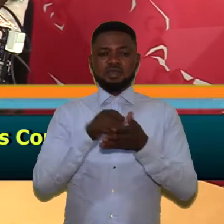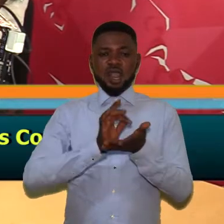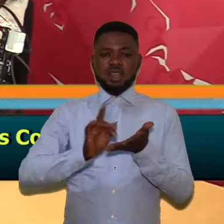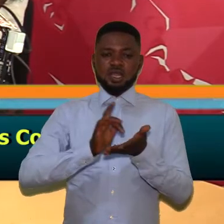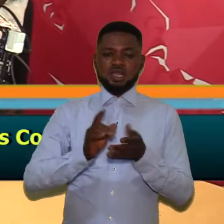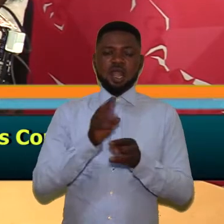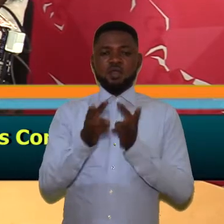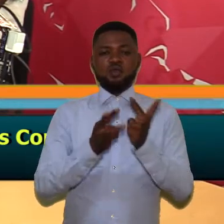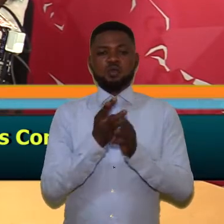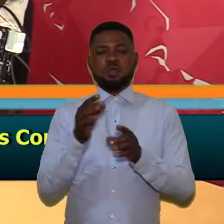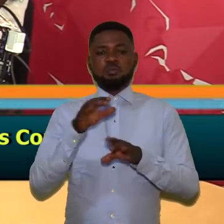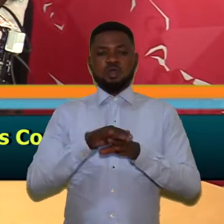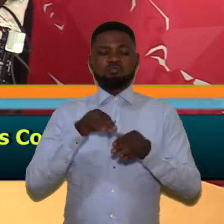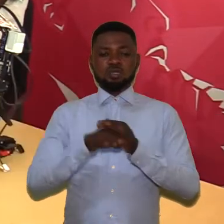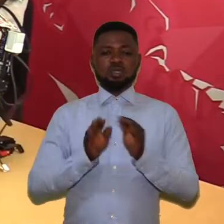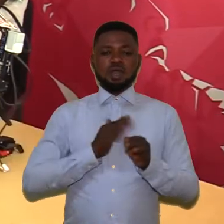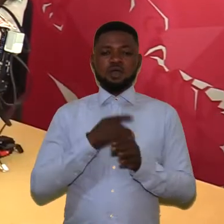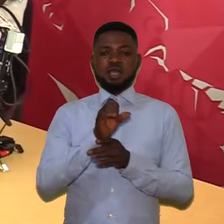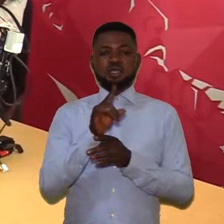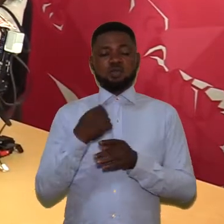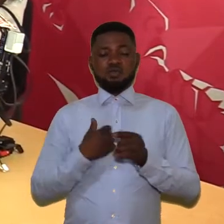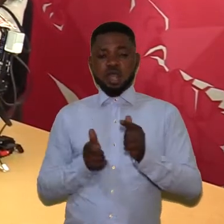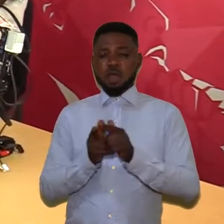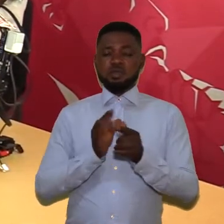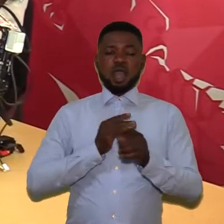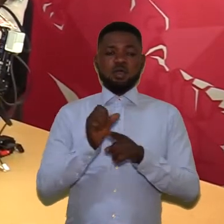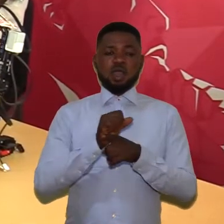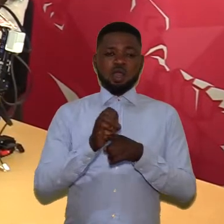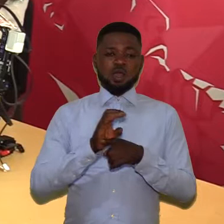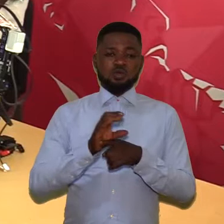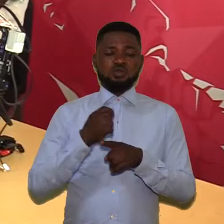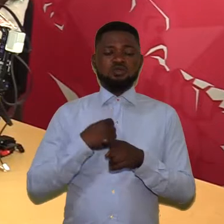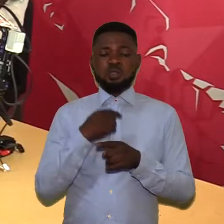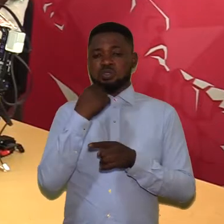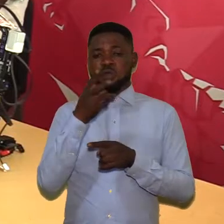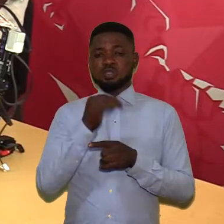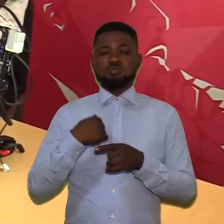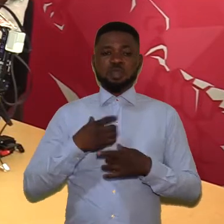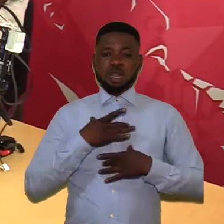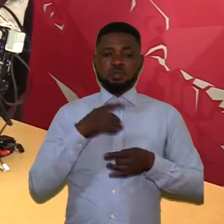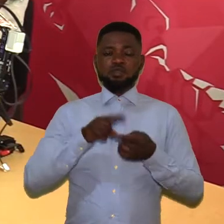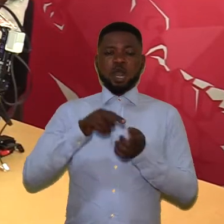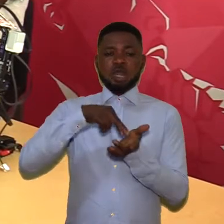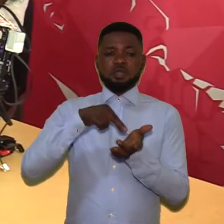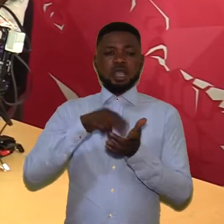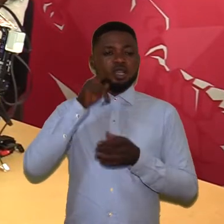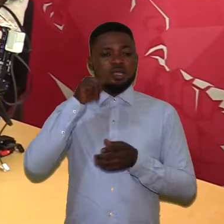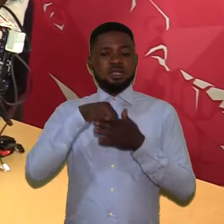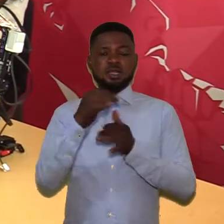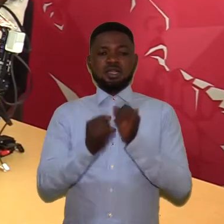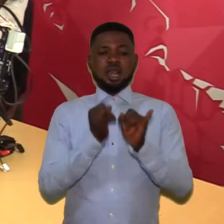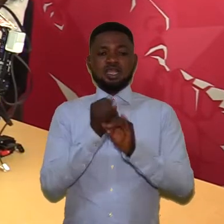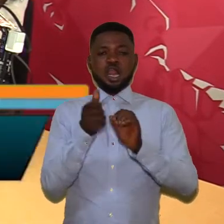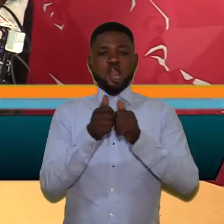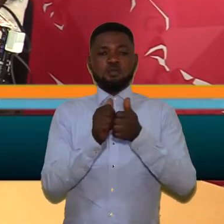world. So on getting to our SS1, we approached our coach, Mr. Ambali, and told him we are interested in representing Nigeria in